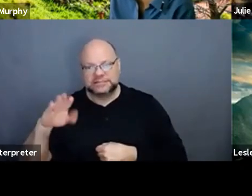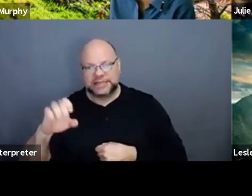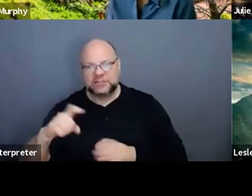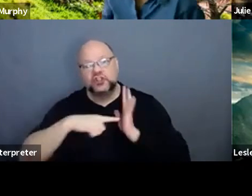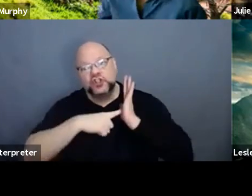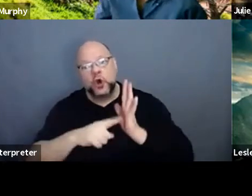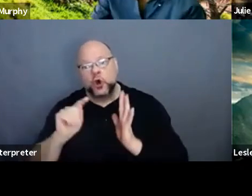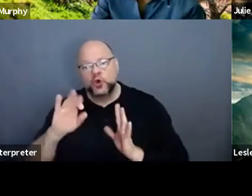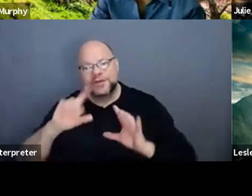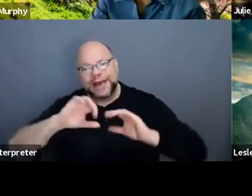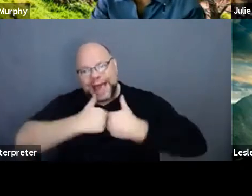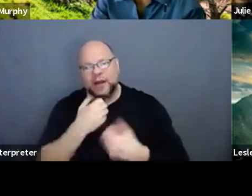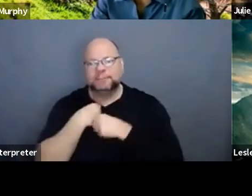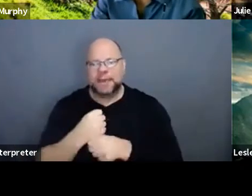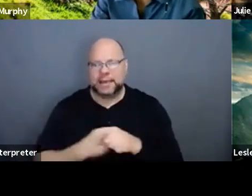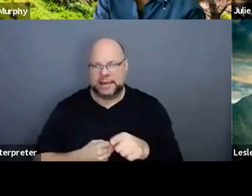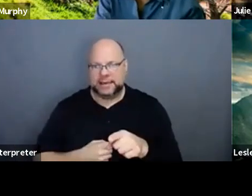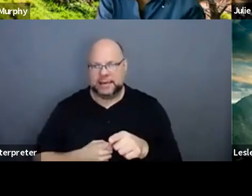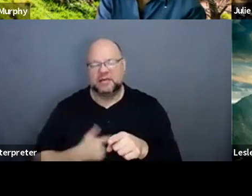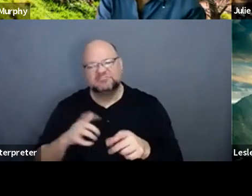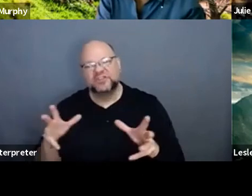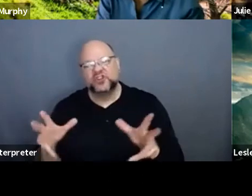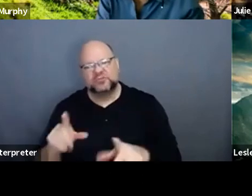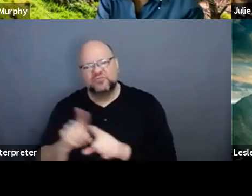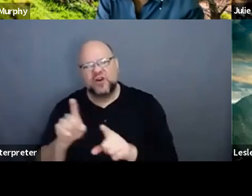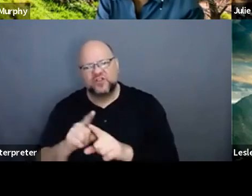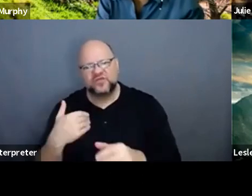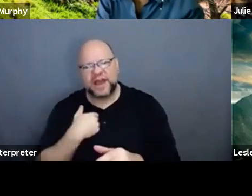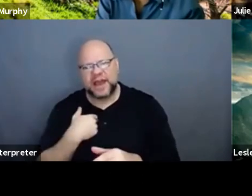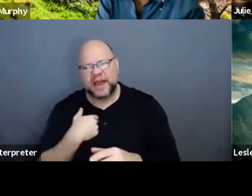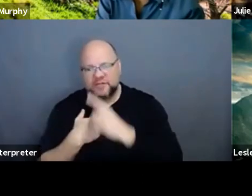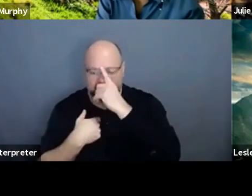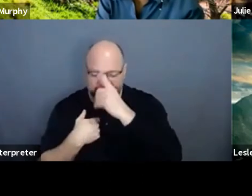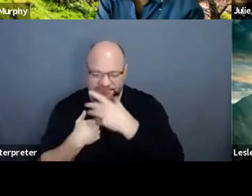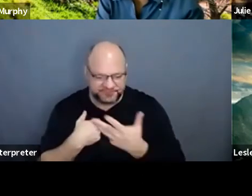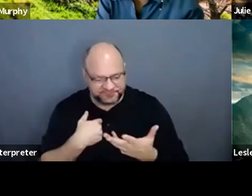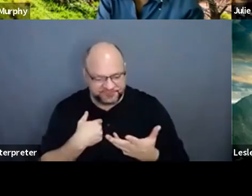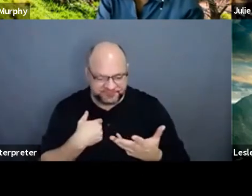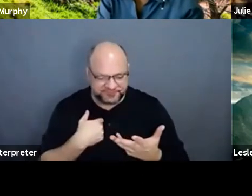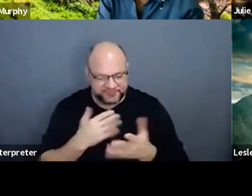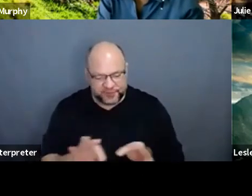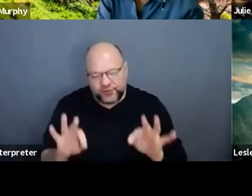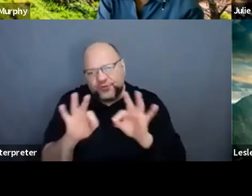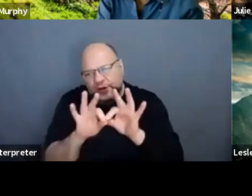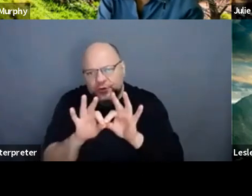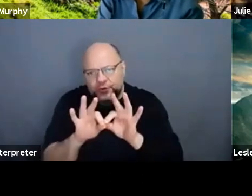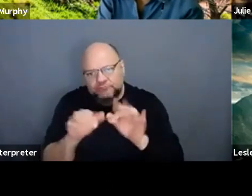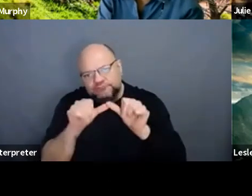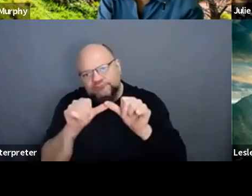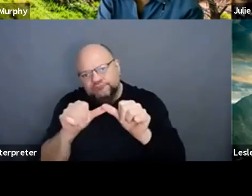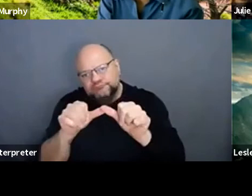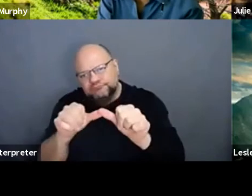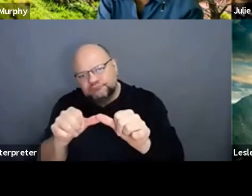making. I would encourage them to also have some sort of critical pedagogy